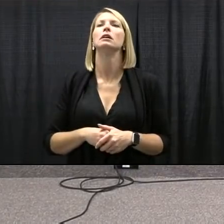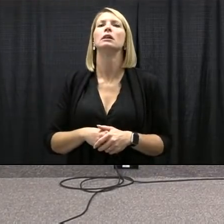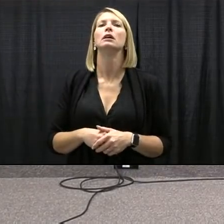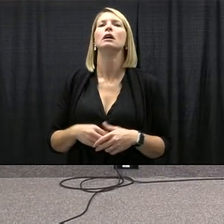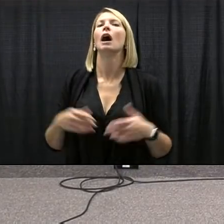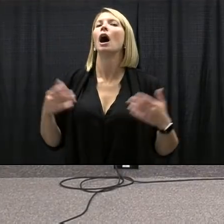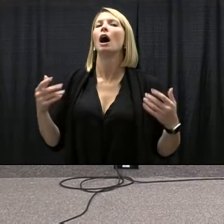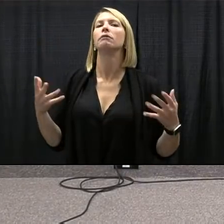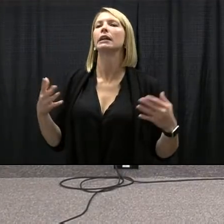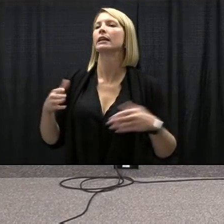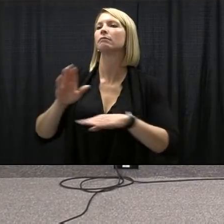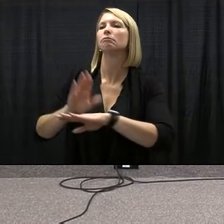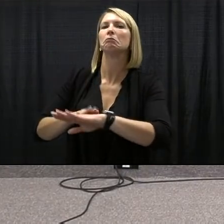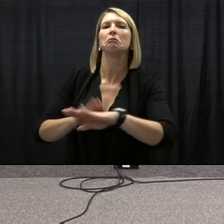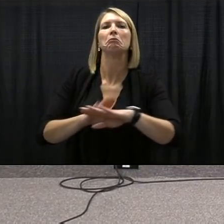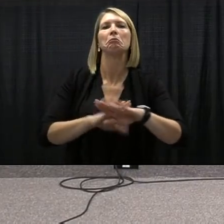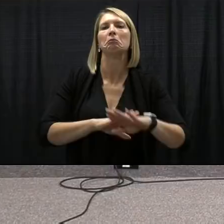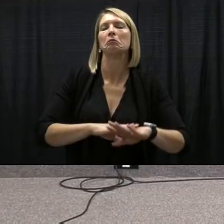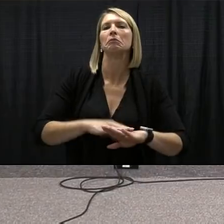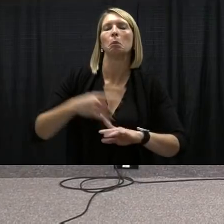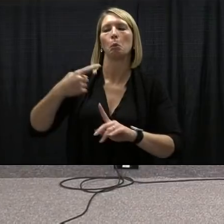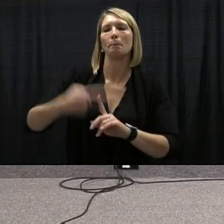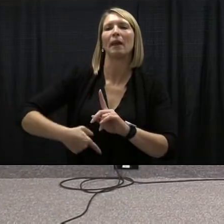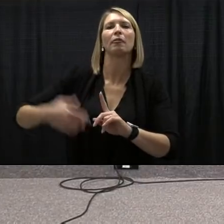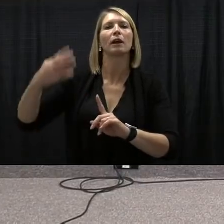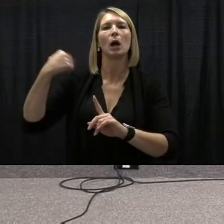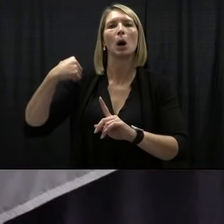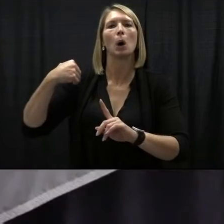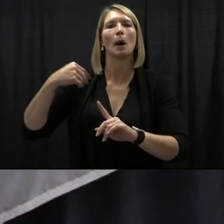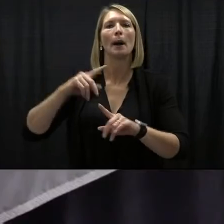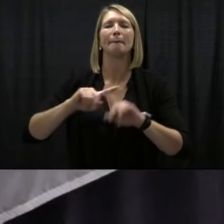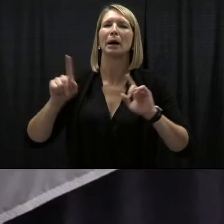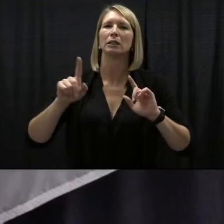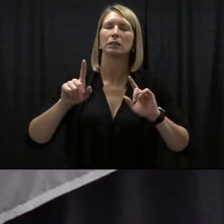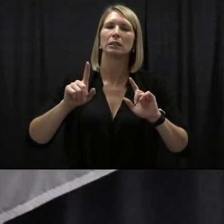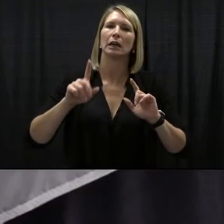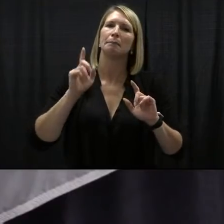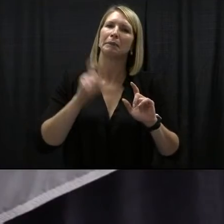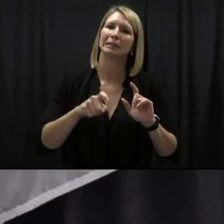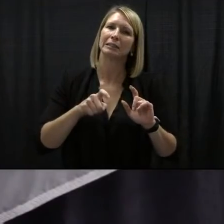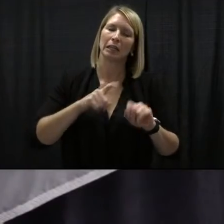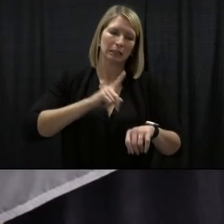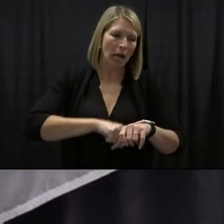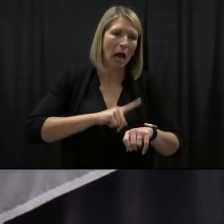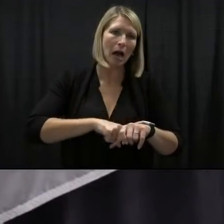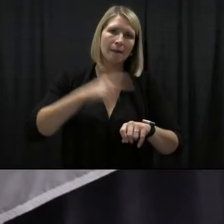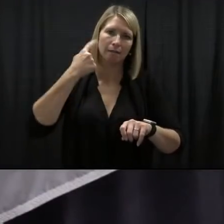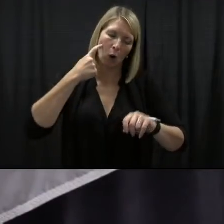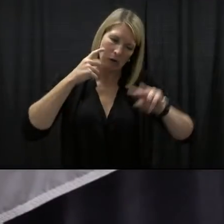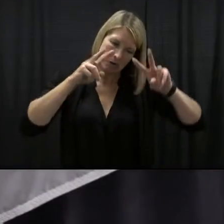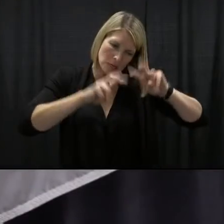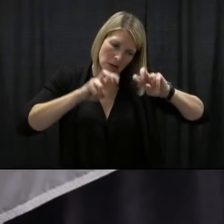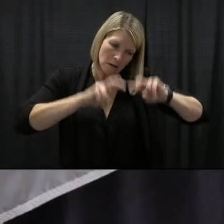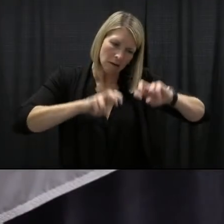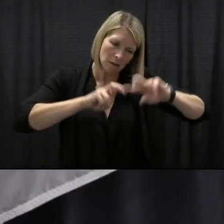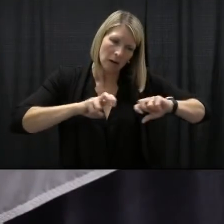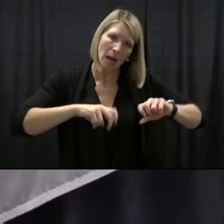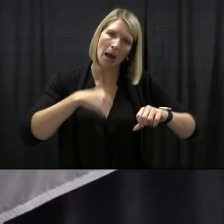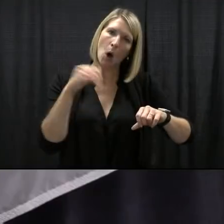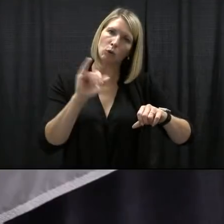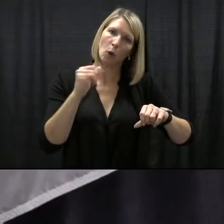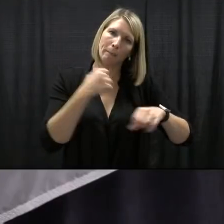that this was coming a month ago, and as we were working through the technical details, we wanted to make sure that we had the